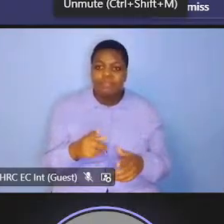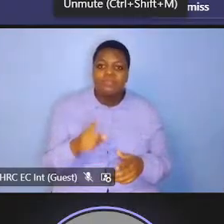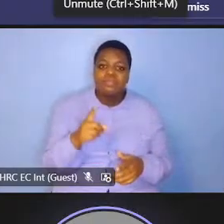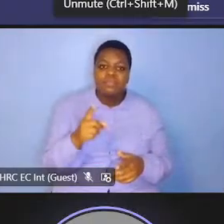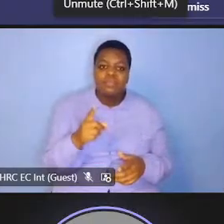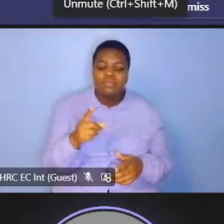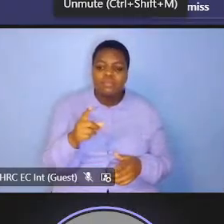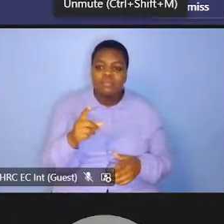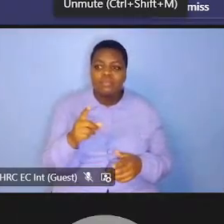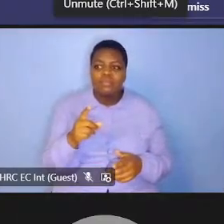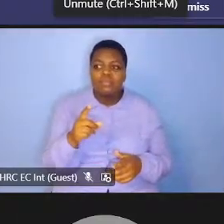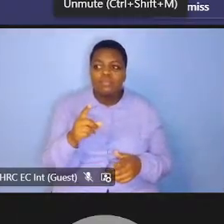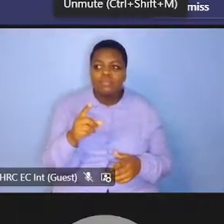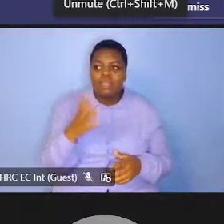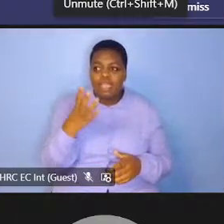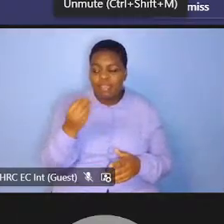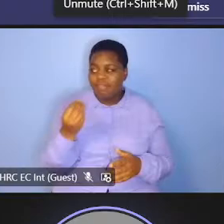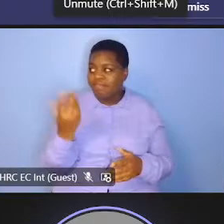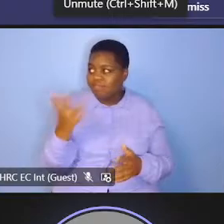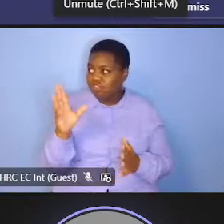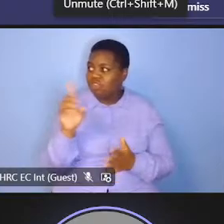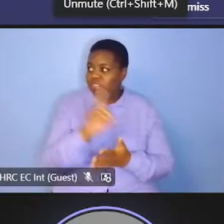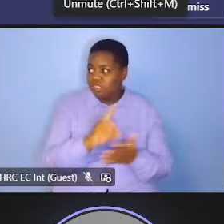a draft